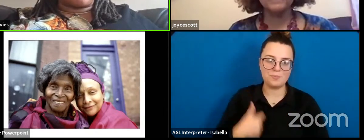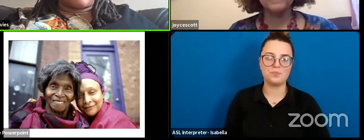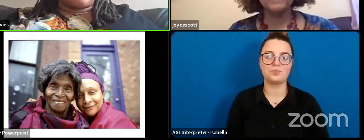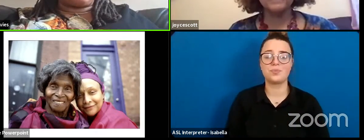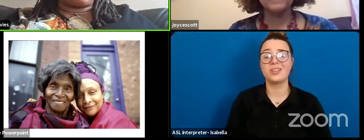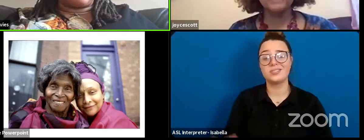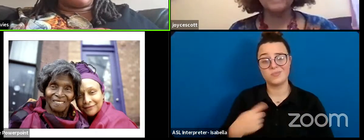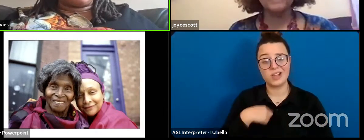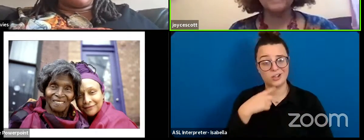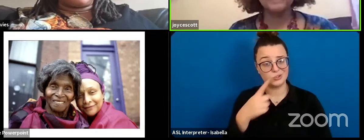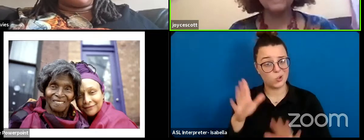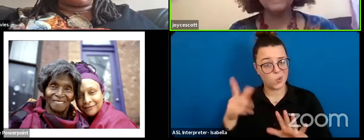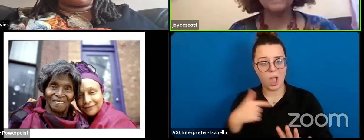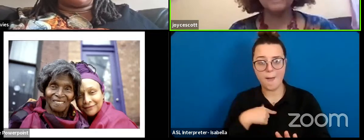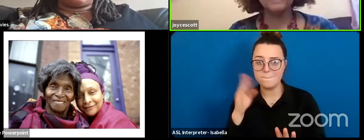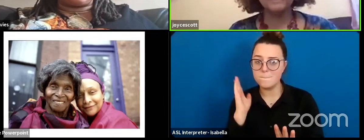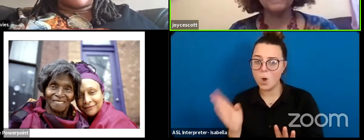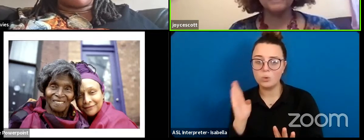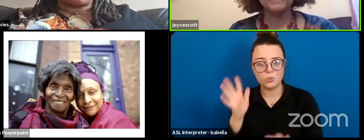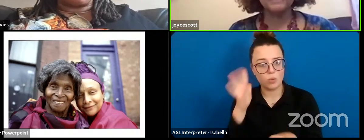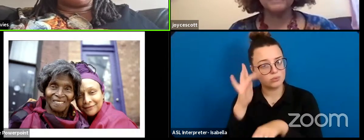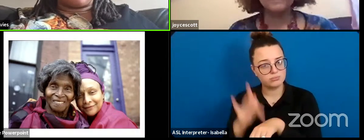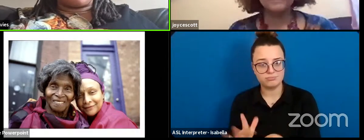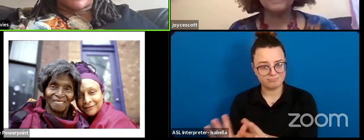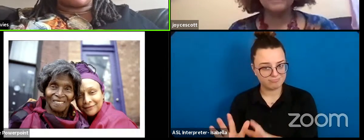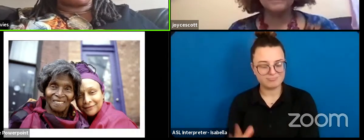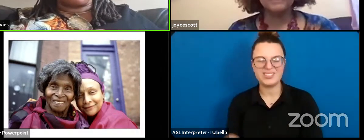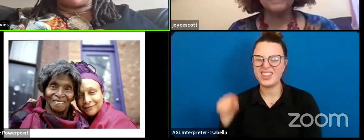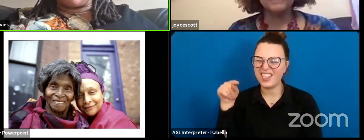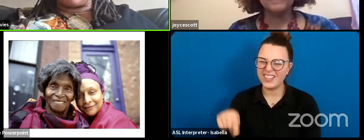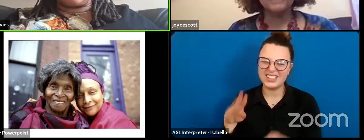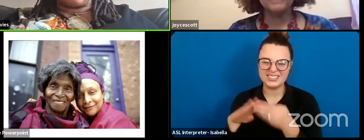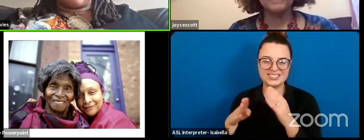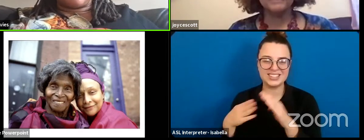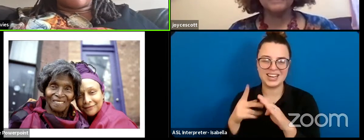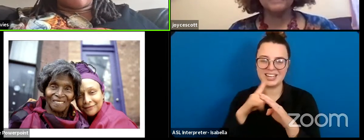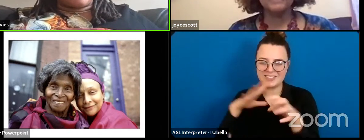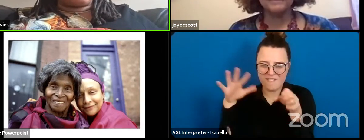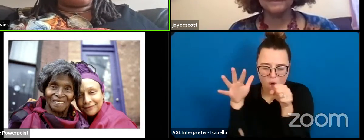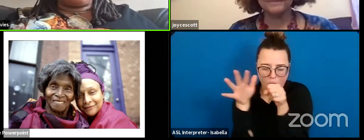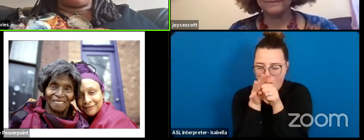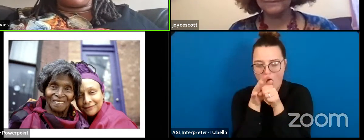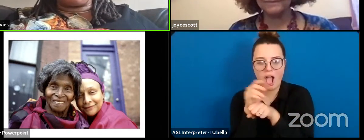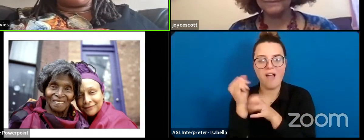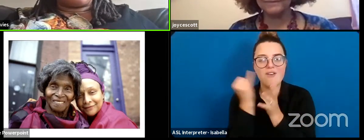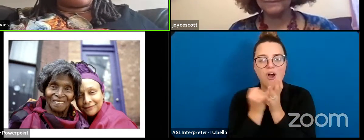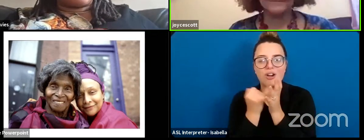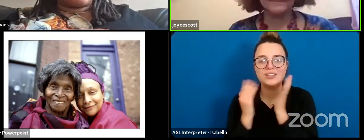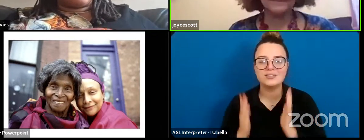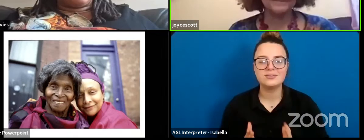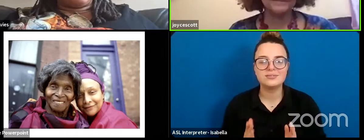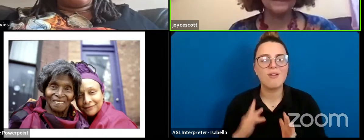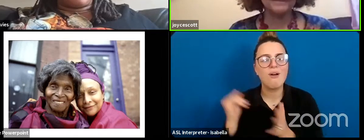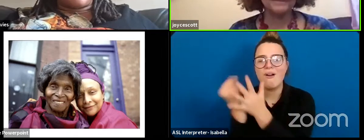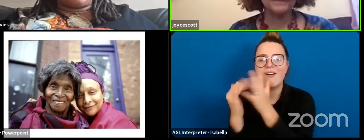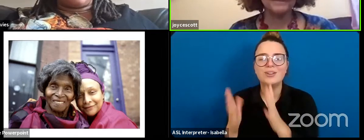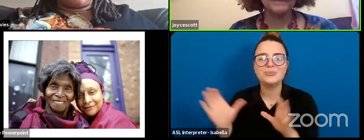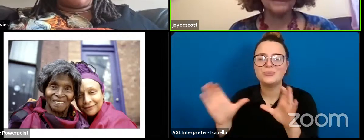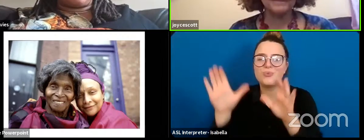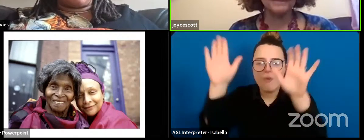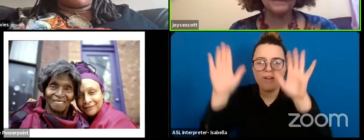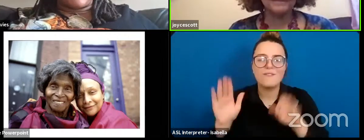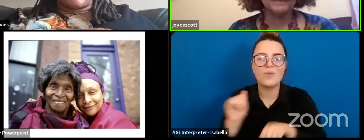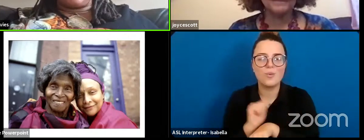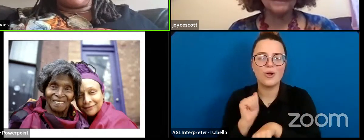Baltimore-phile. This is a city that's absolutely packed with artists. artists who do wonderful work, different